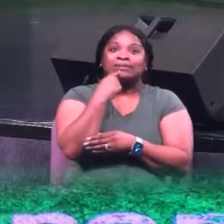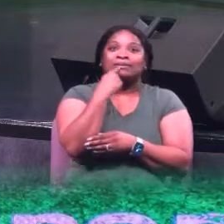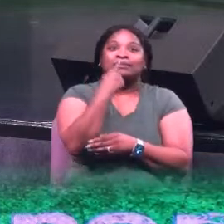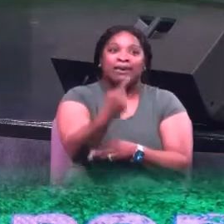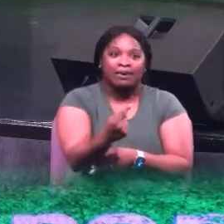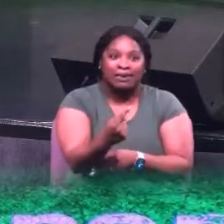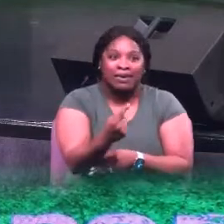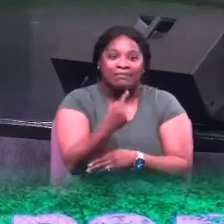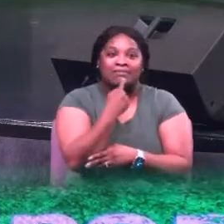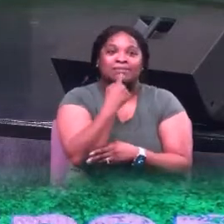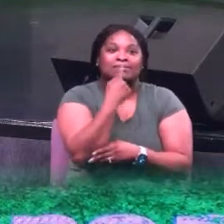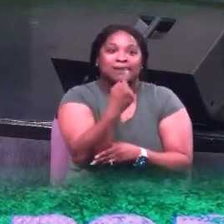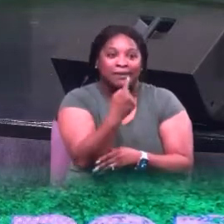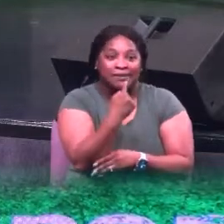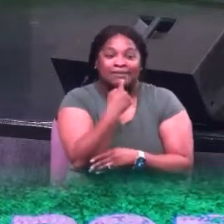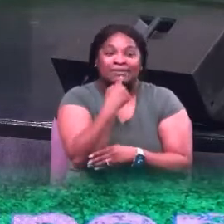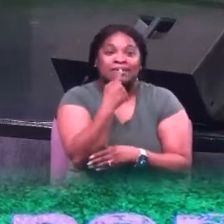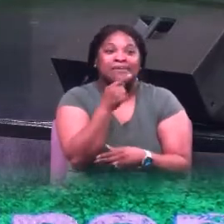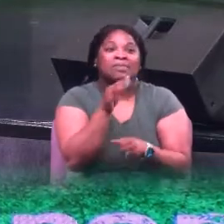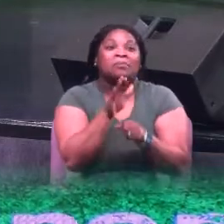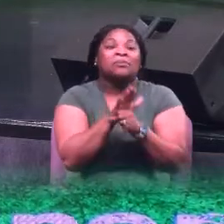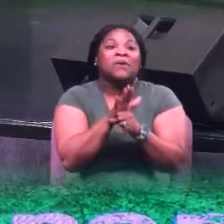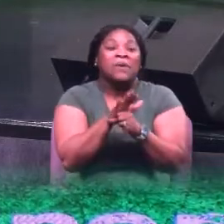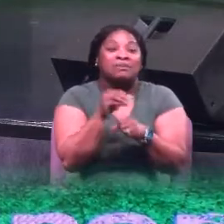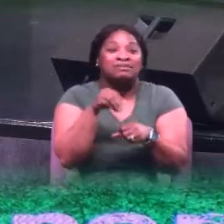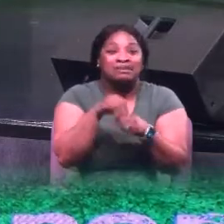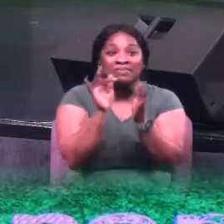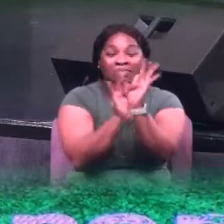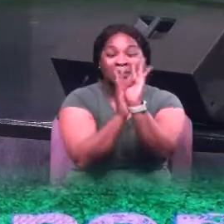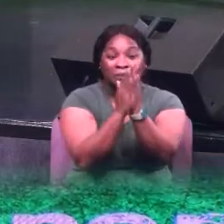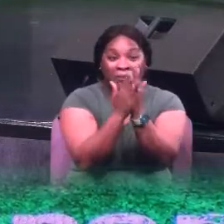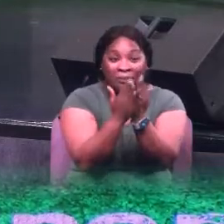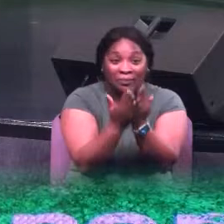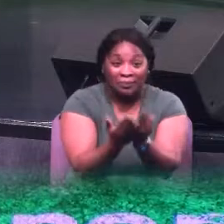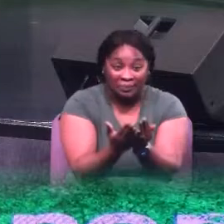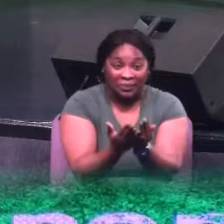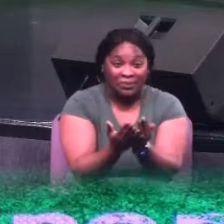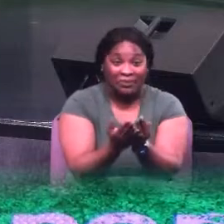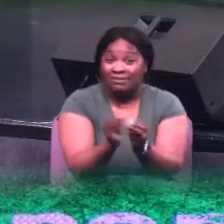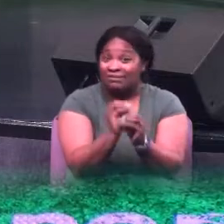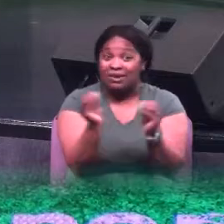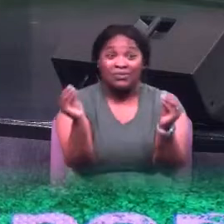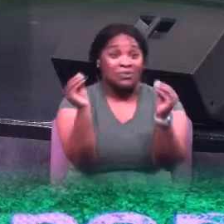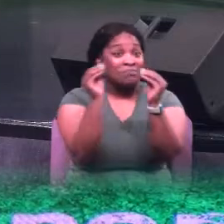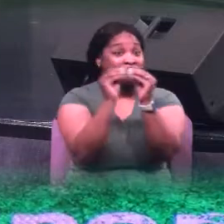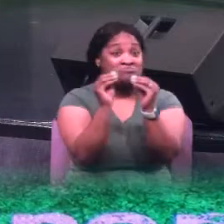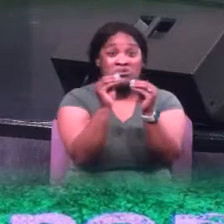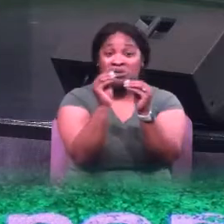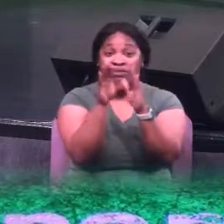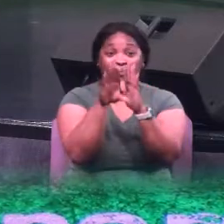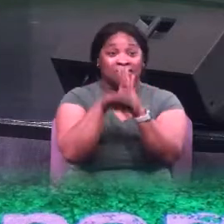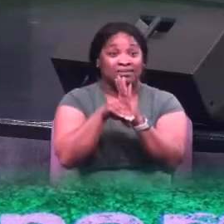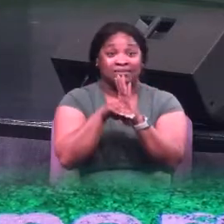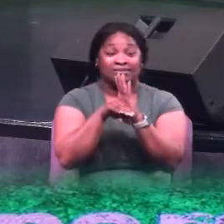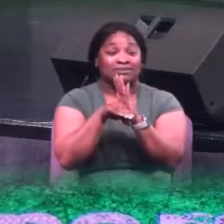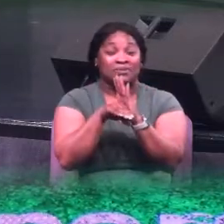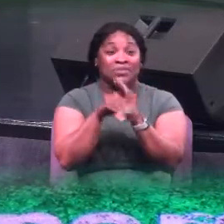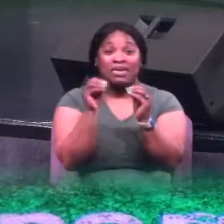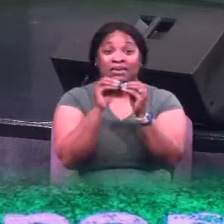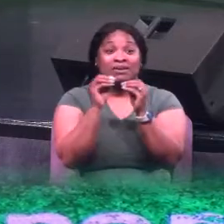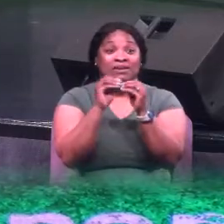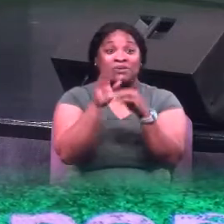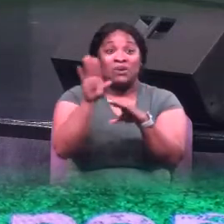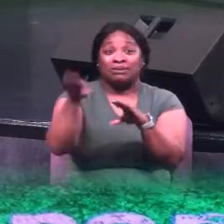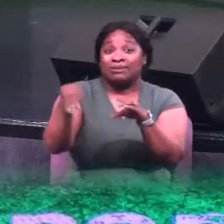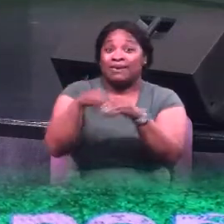a repeating of the promises that Jesus made. Nothing more, nothing less, and